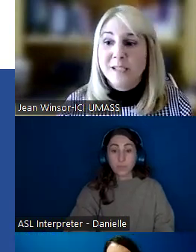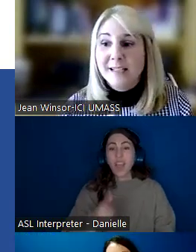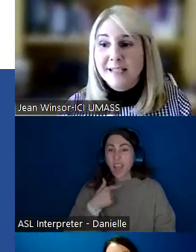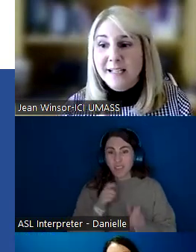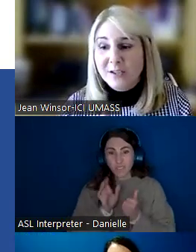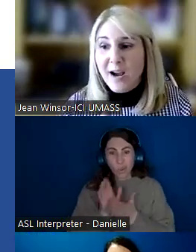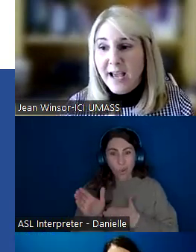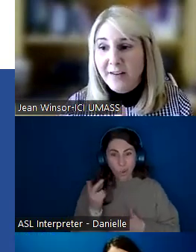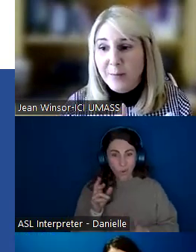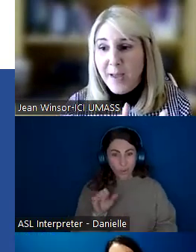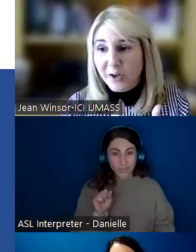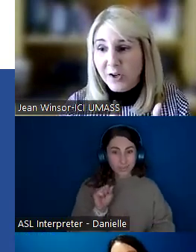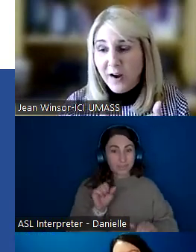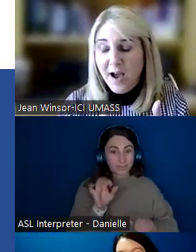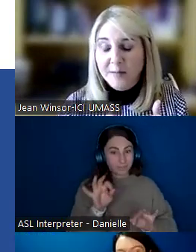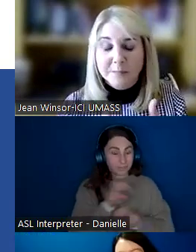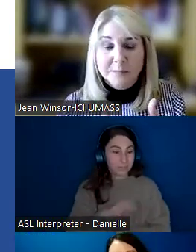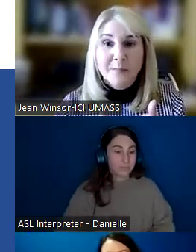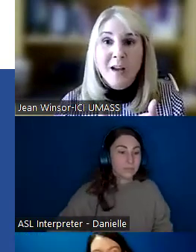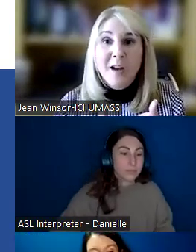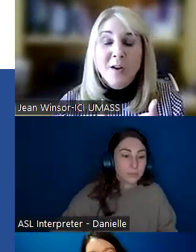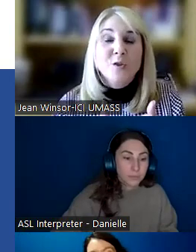that we're seeing states try to have a better